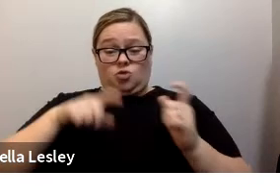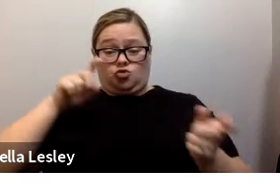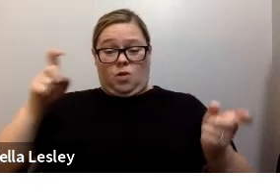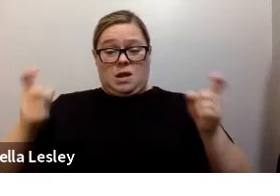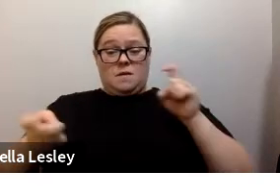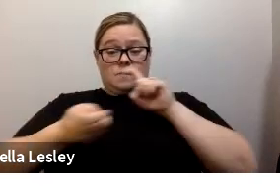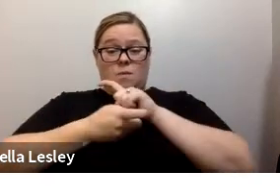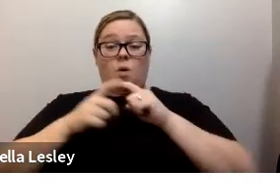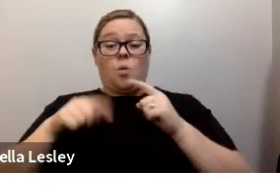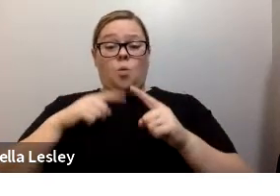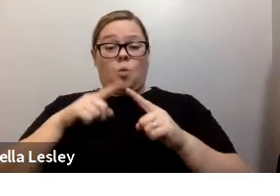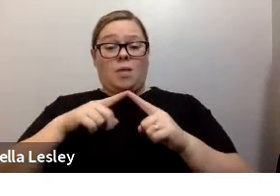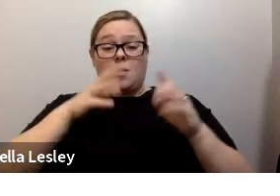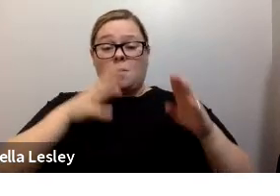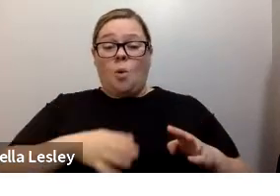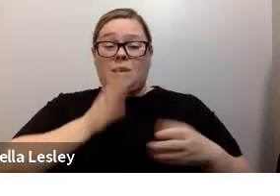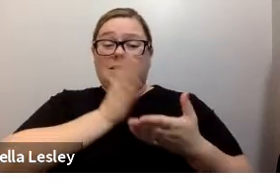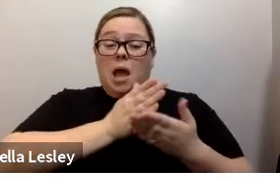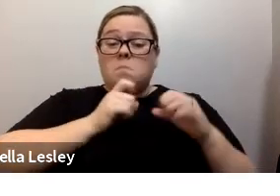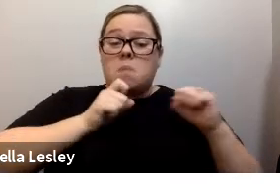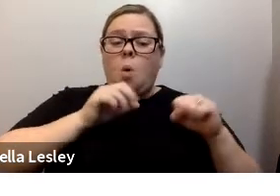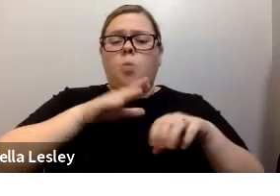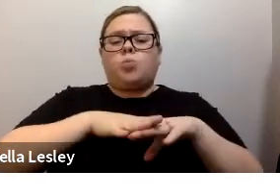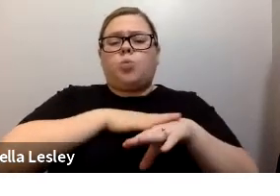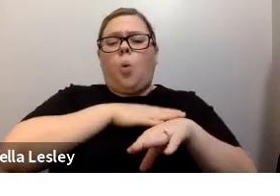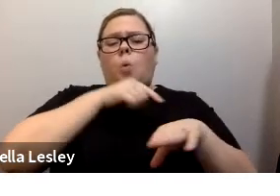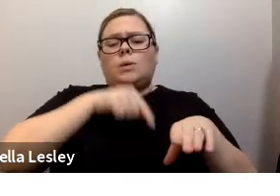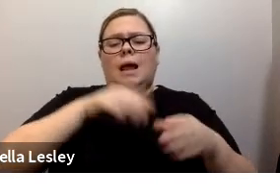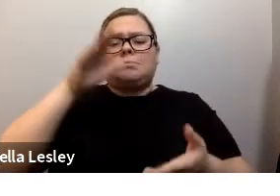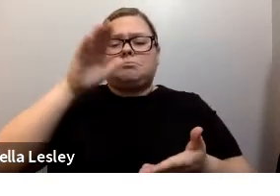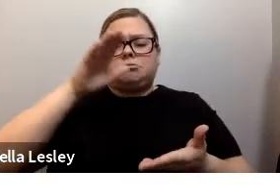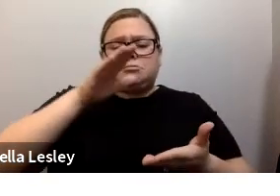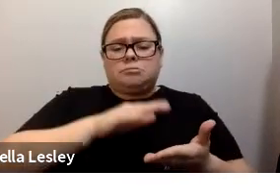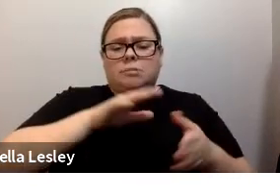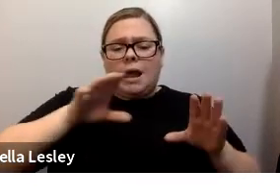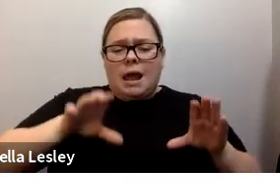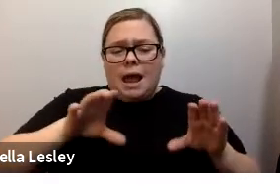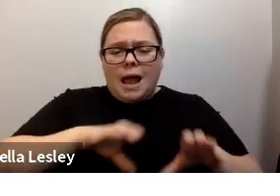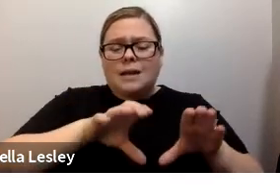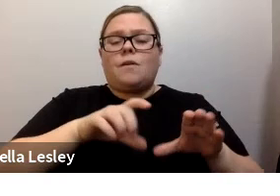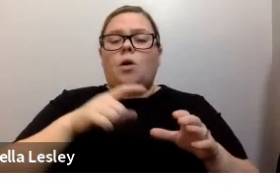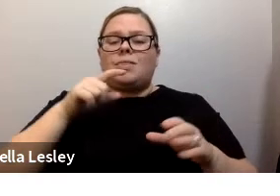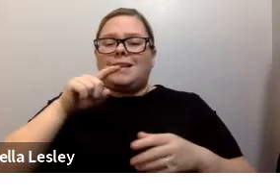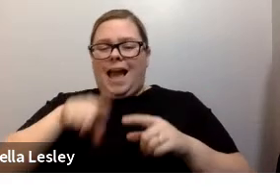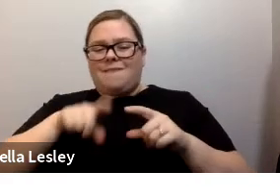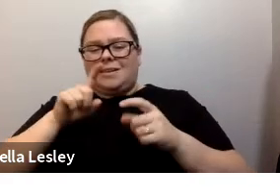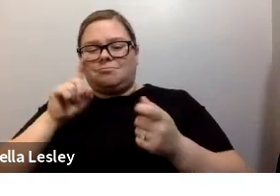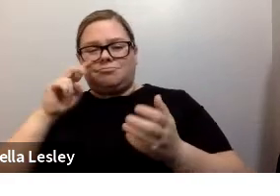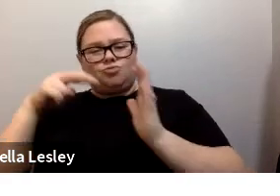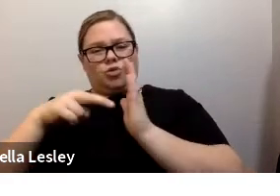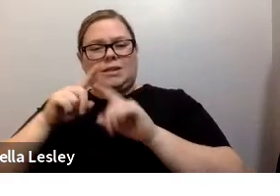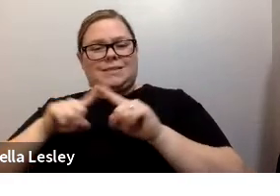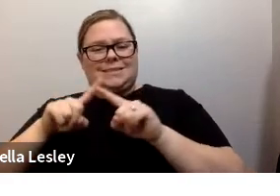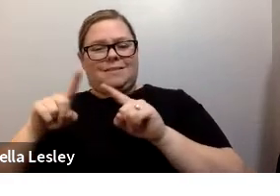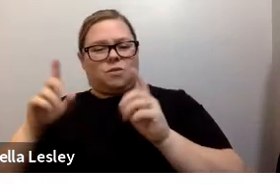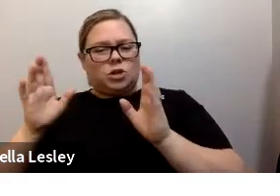stops exercising or slows down the amount of exercise they do. You know, these are the kind of suggestions where we need to look at sedentary behavior and